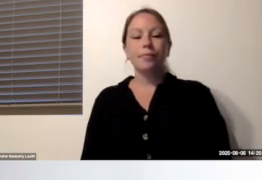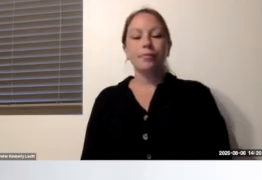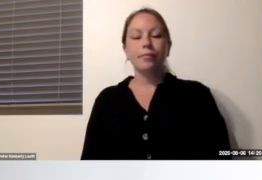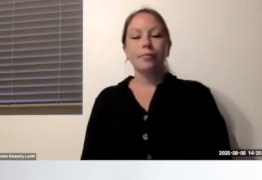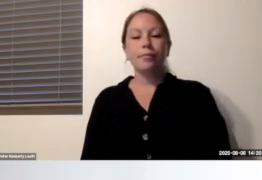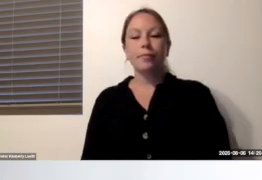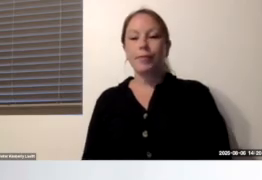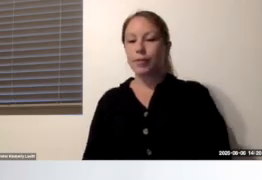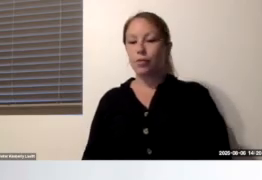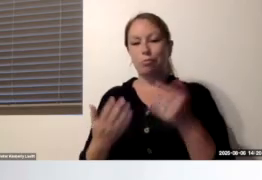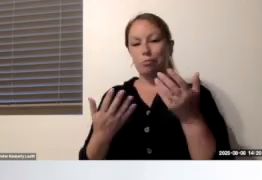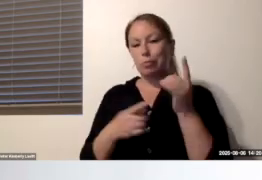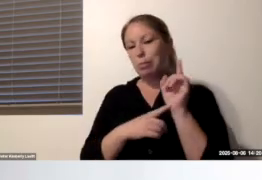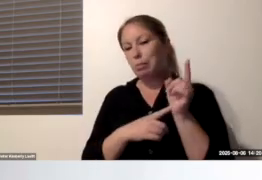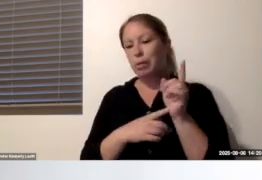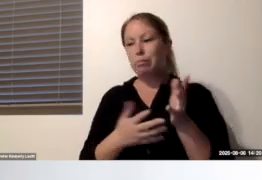Give it a minute.